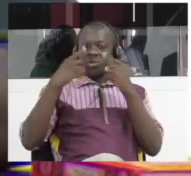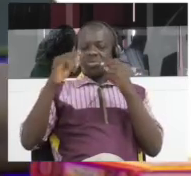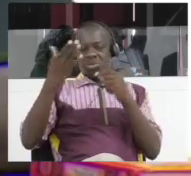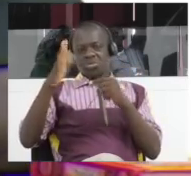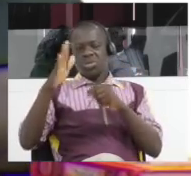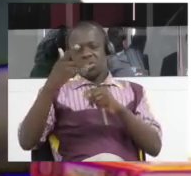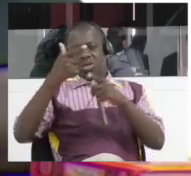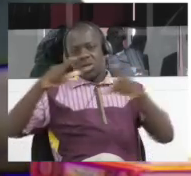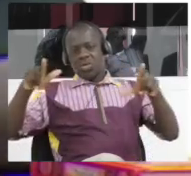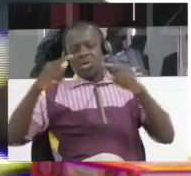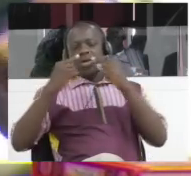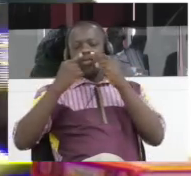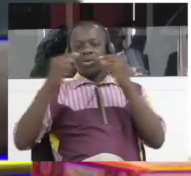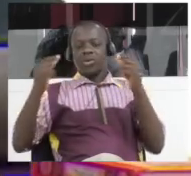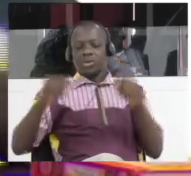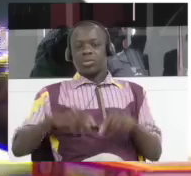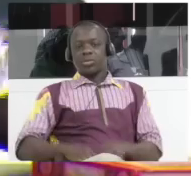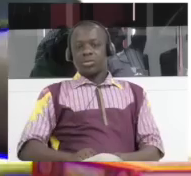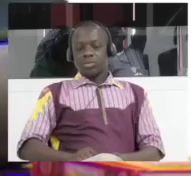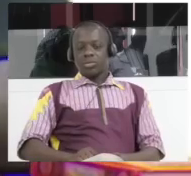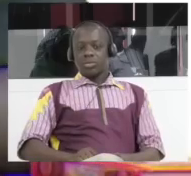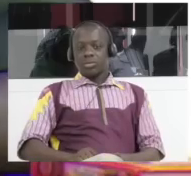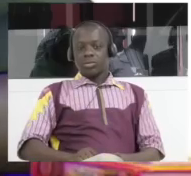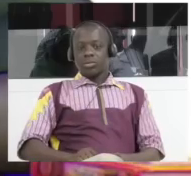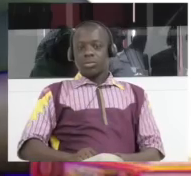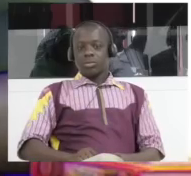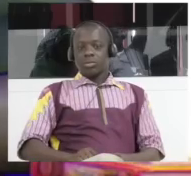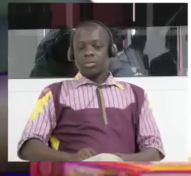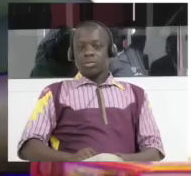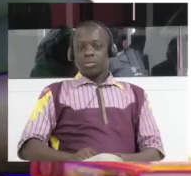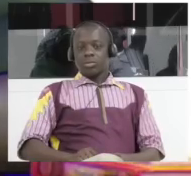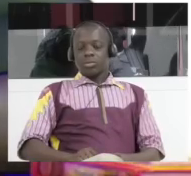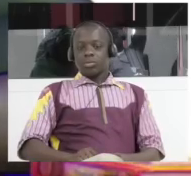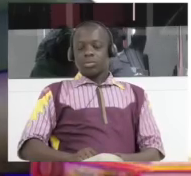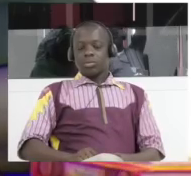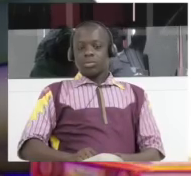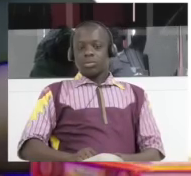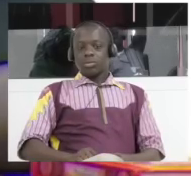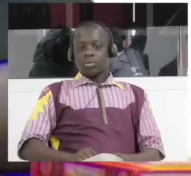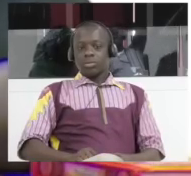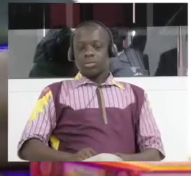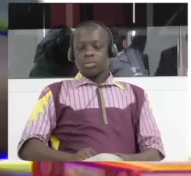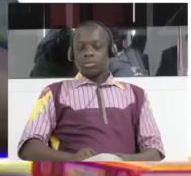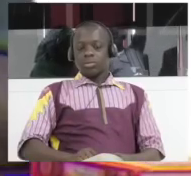some form of French, and then there was at least an evolving bond then.